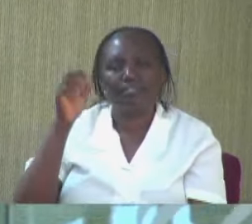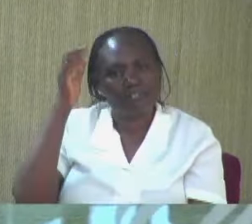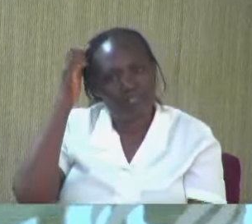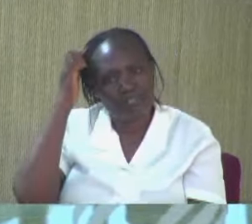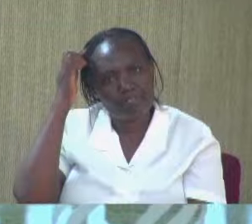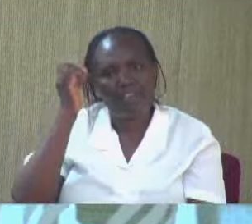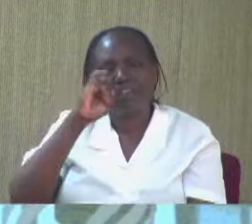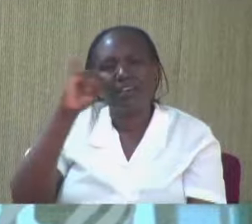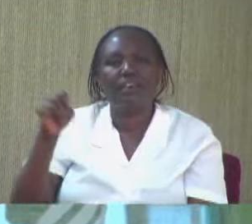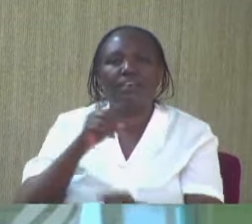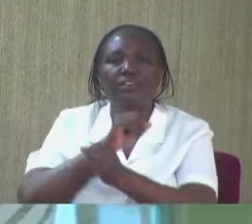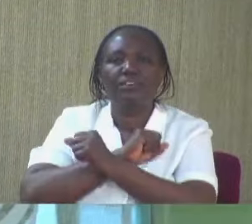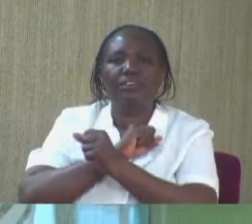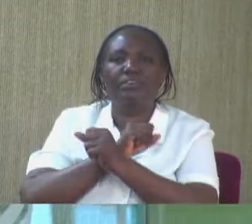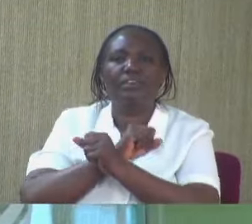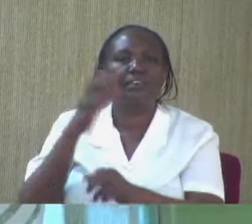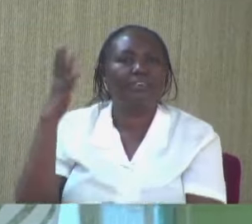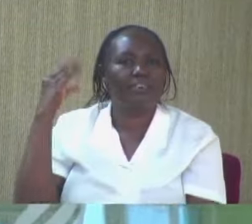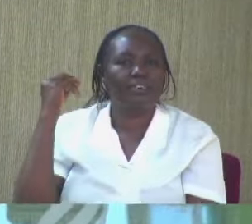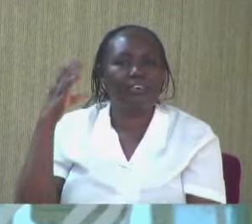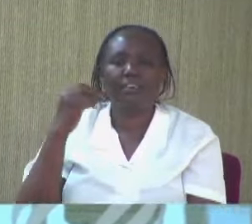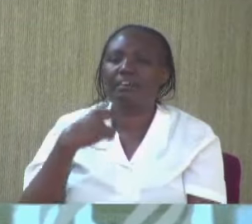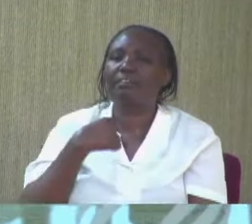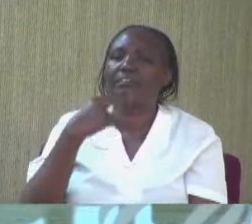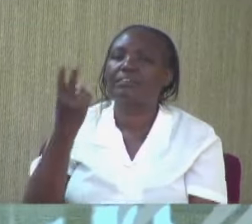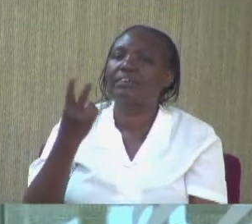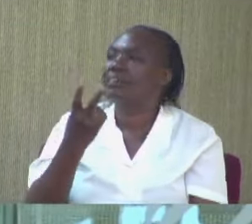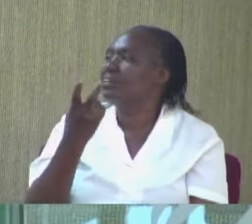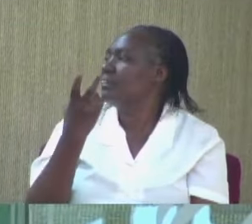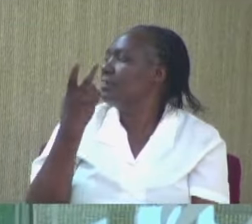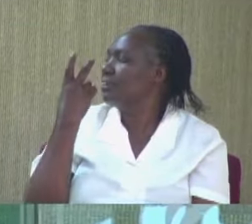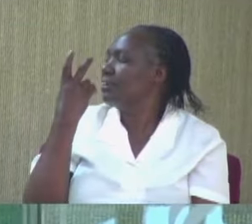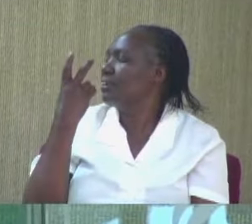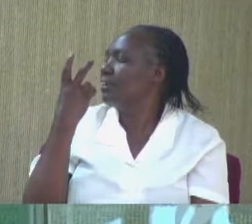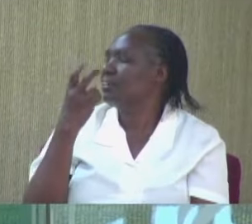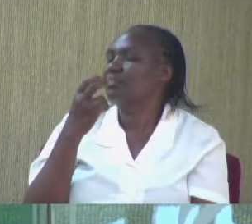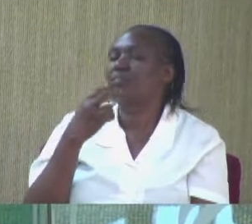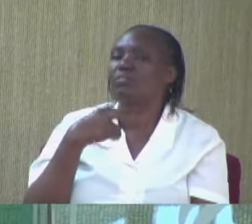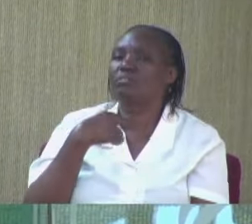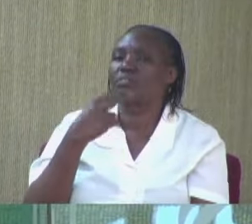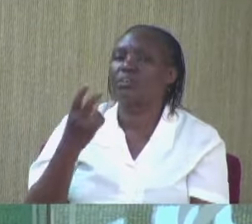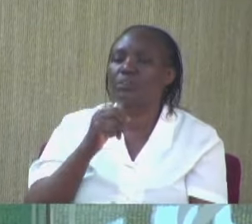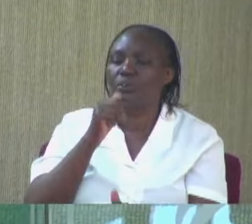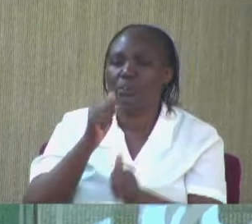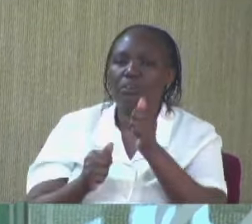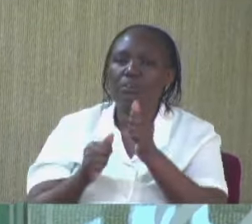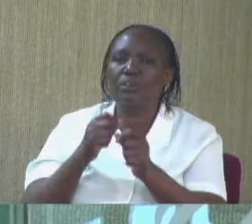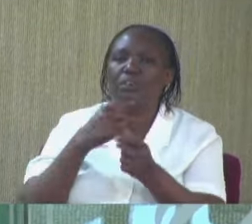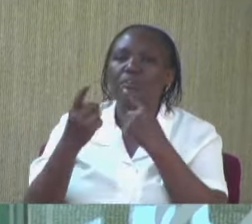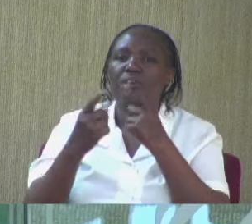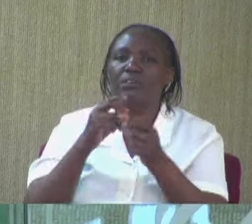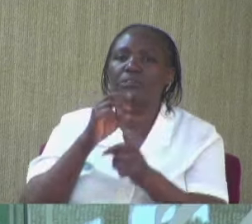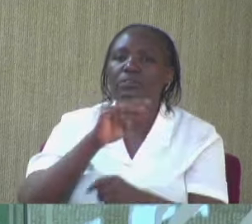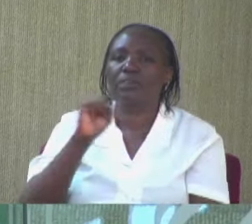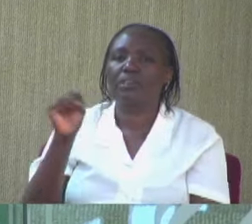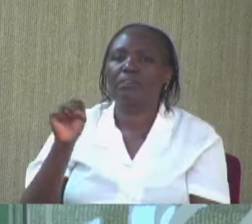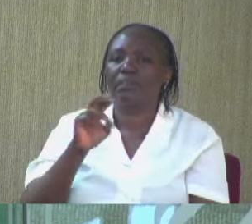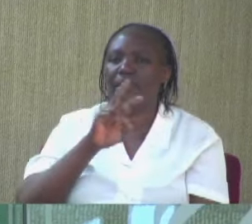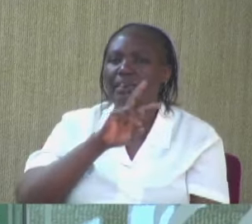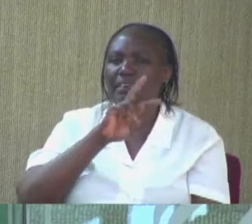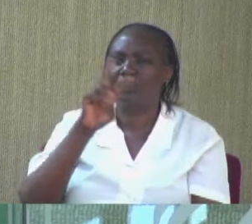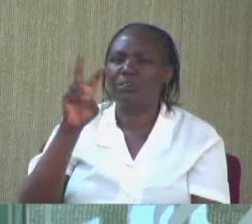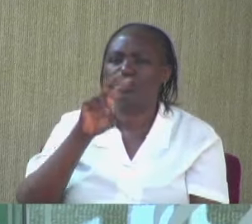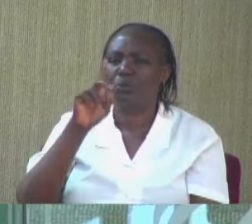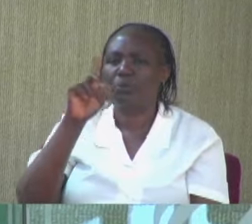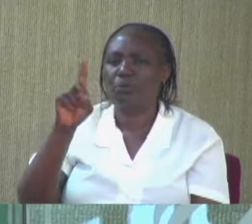As John, when he heard the voice, he turned to see the voice that was speaking to him, and he beheld one like